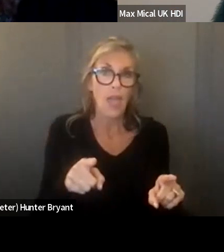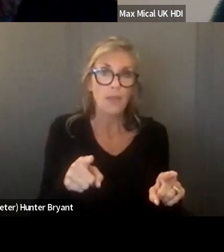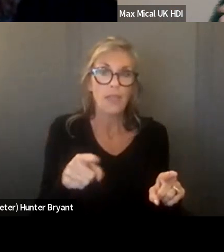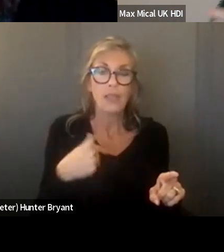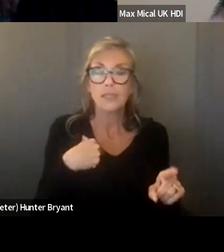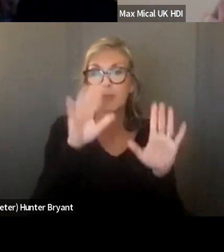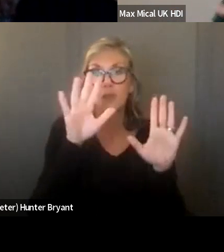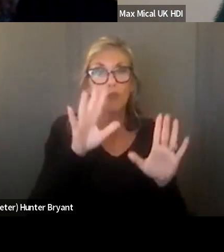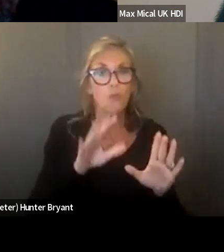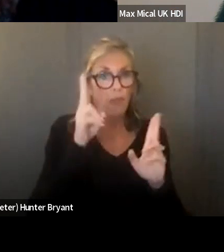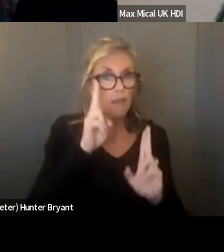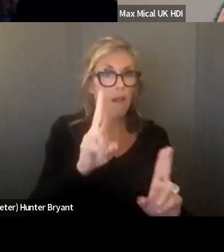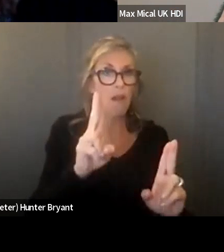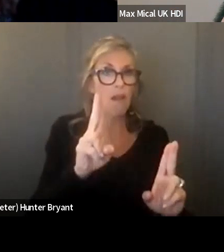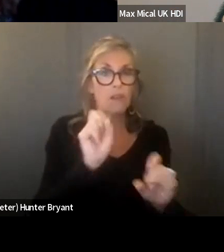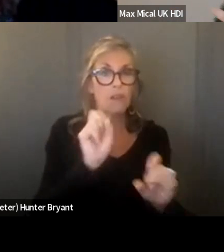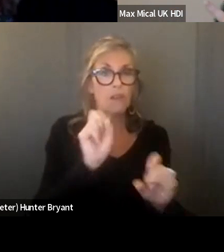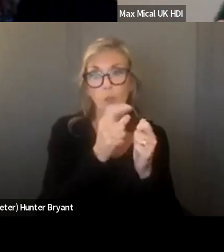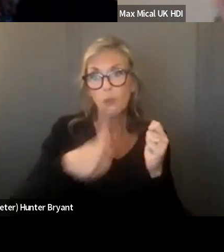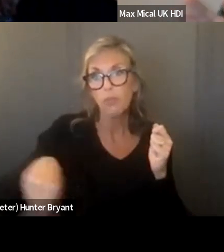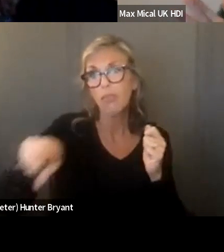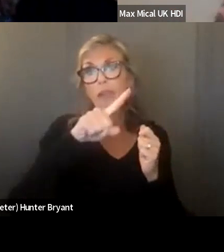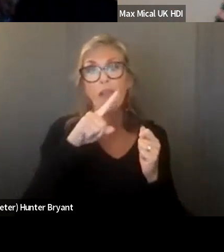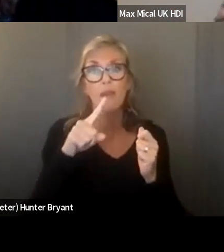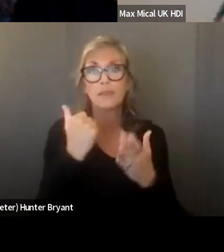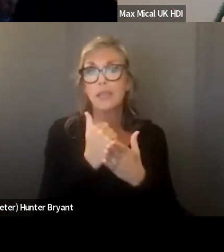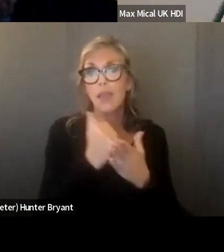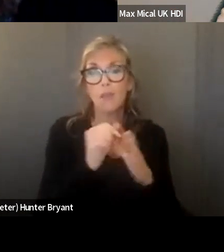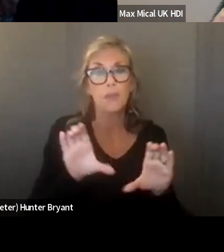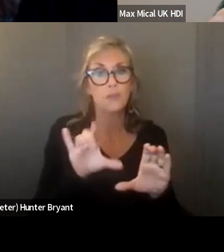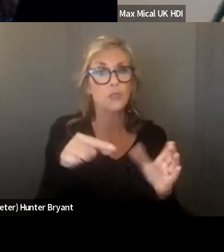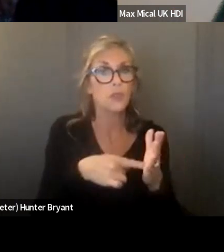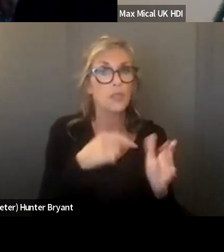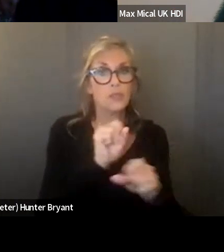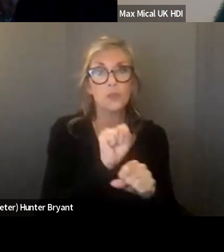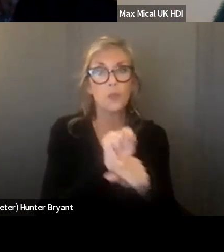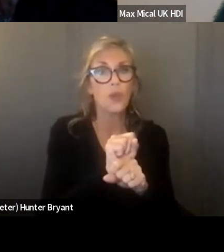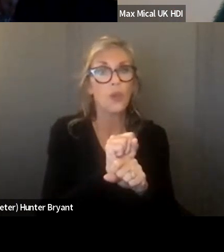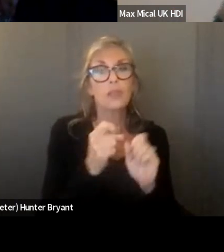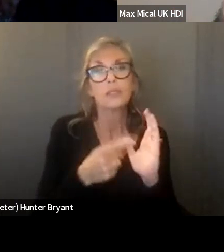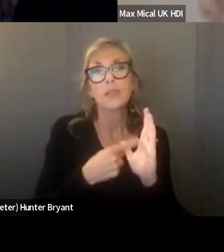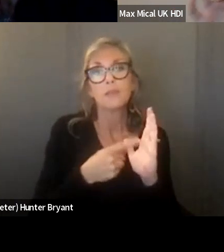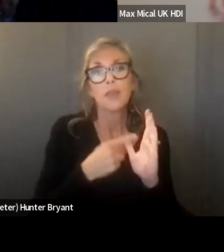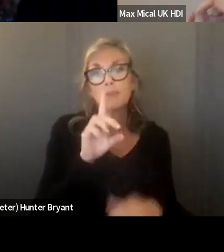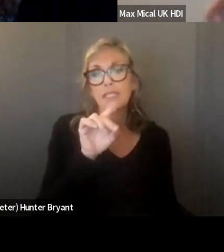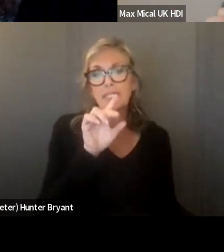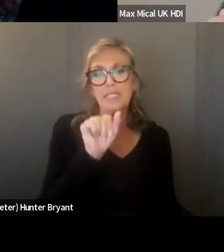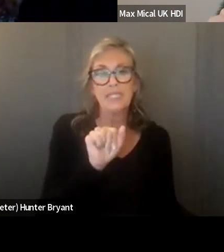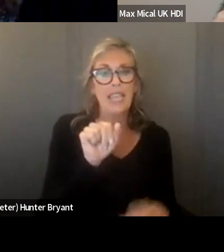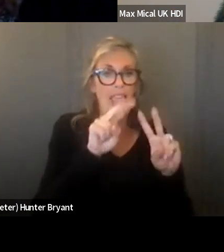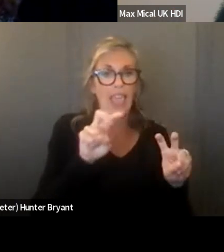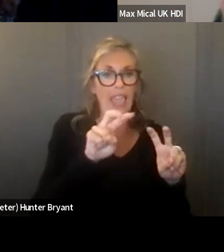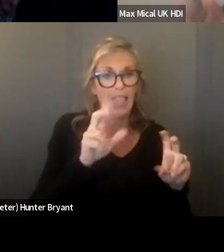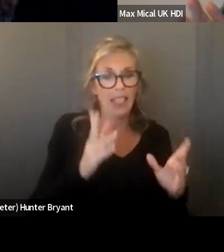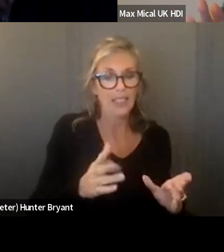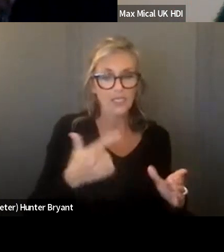work with Barb and her peer support specialists to help them do this work. Sometimes, you know, data analysts were like the grunts and we never see the